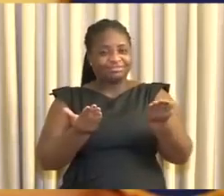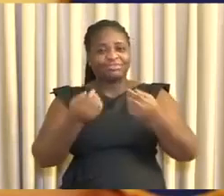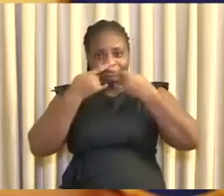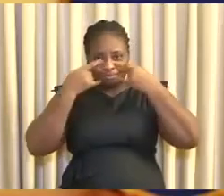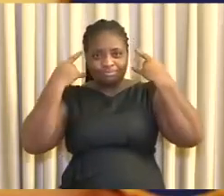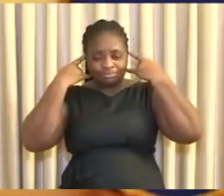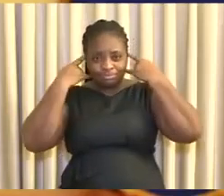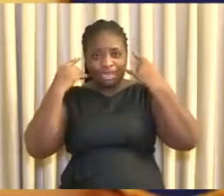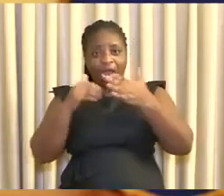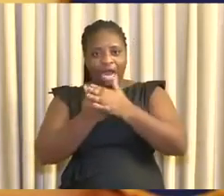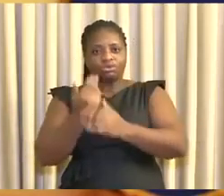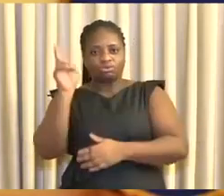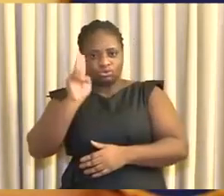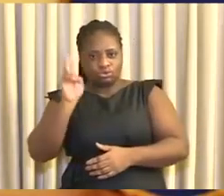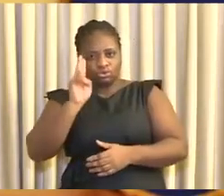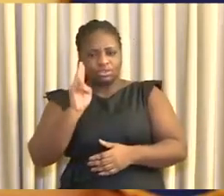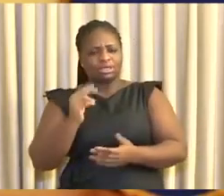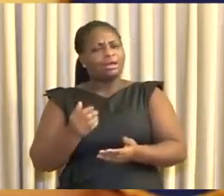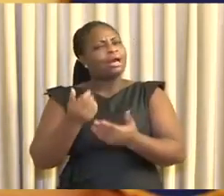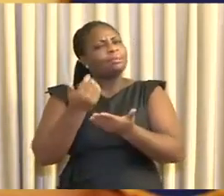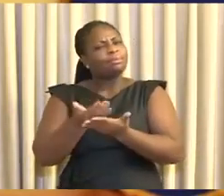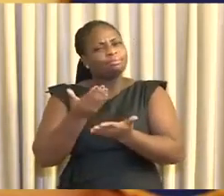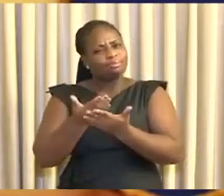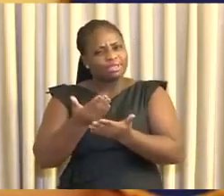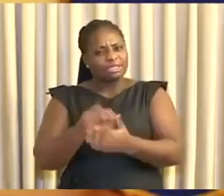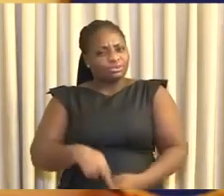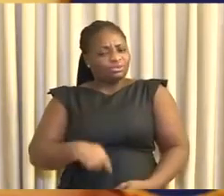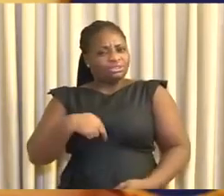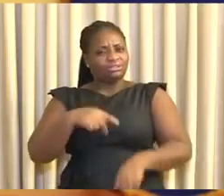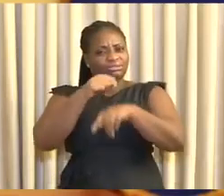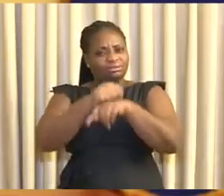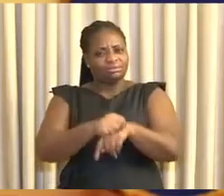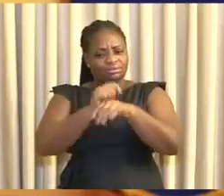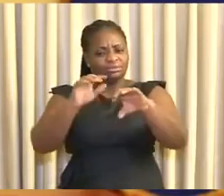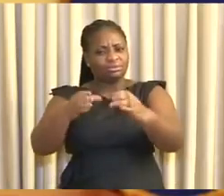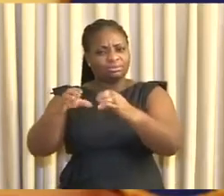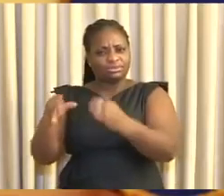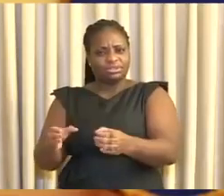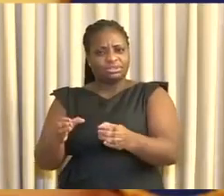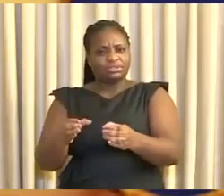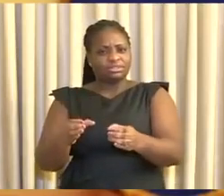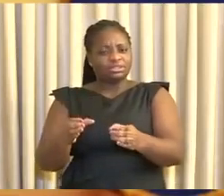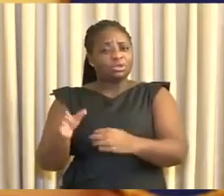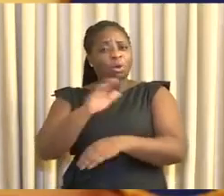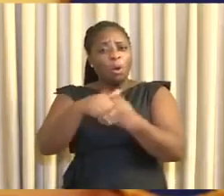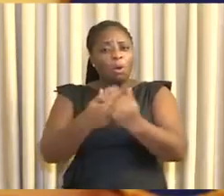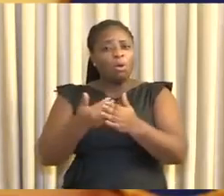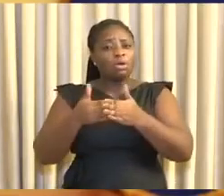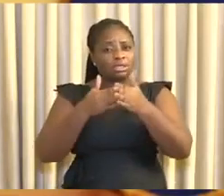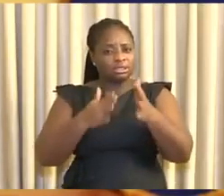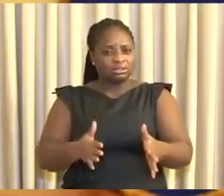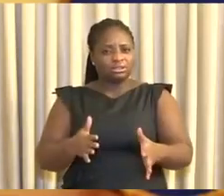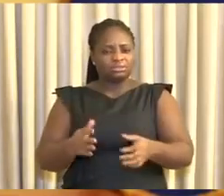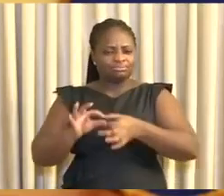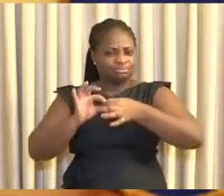use. I entreat religious, traditional, community, and opinion leaders to